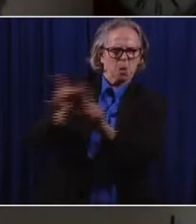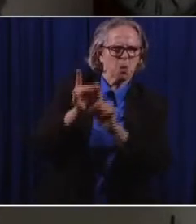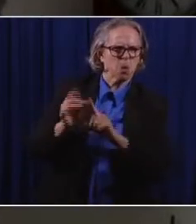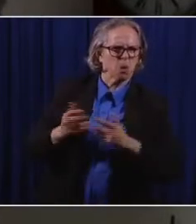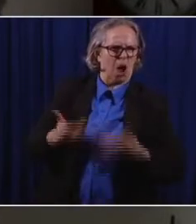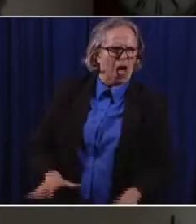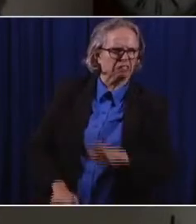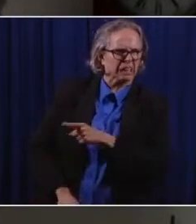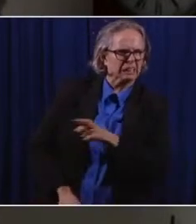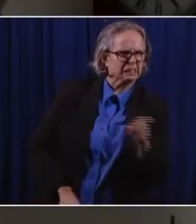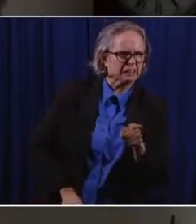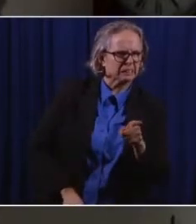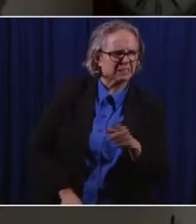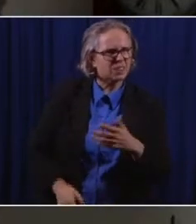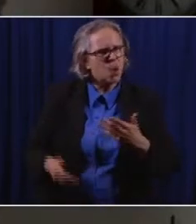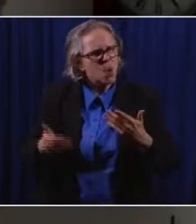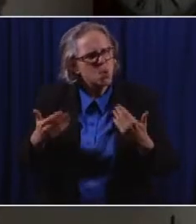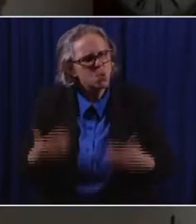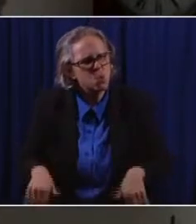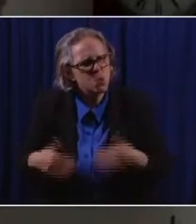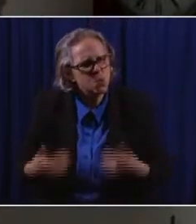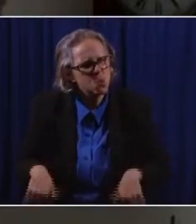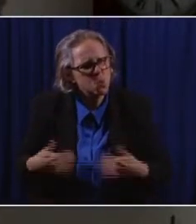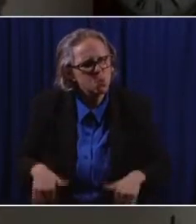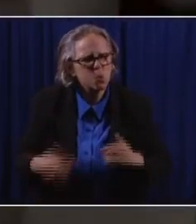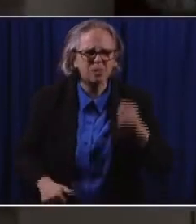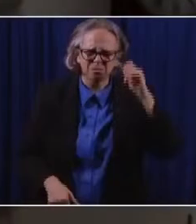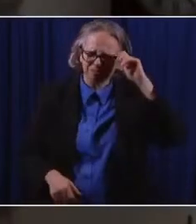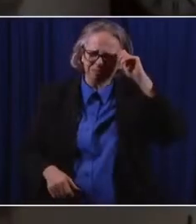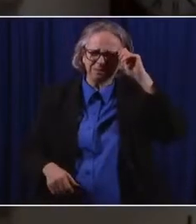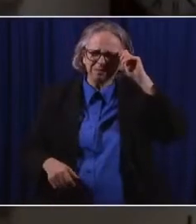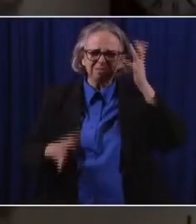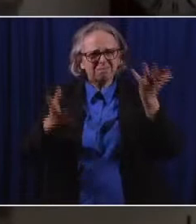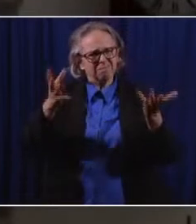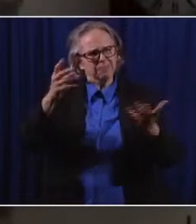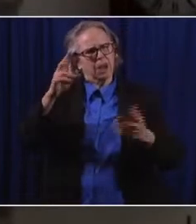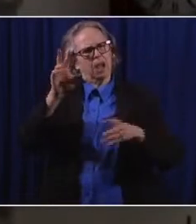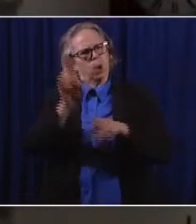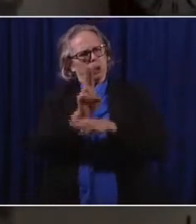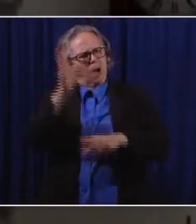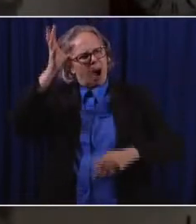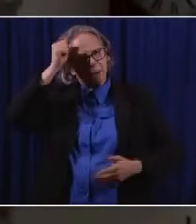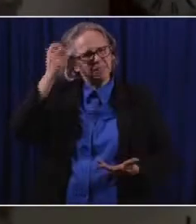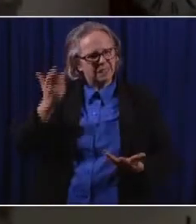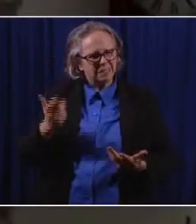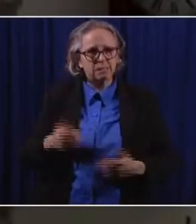takes all the guessing out of it. And it seems to me that's what our message, frankly, should be.